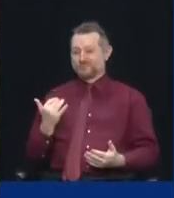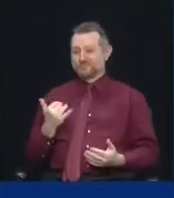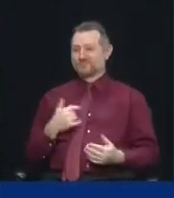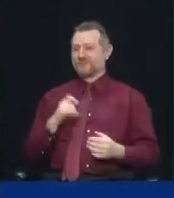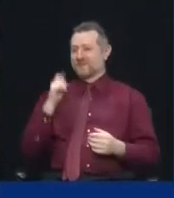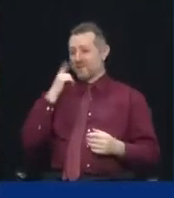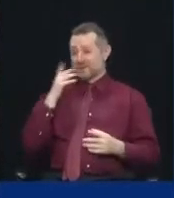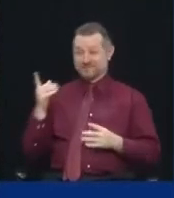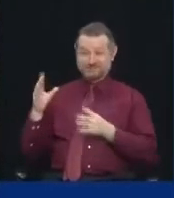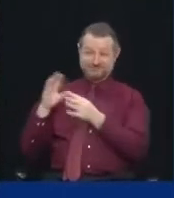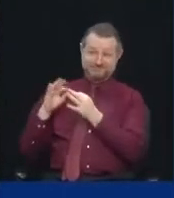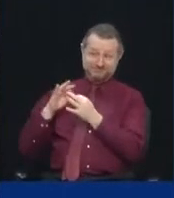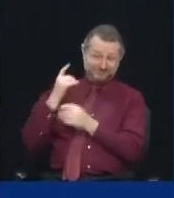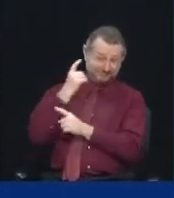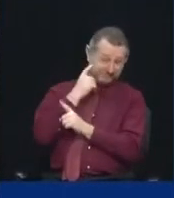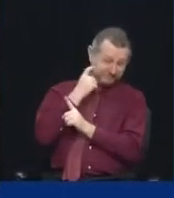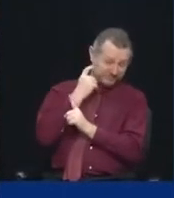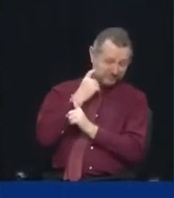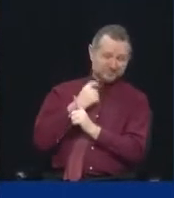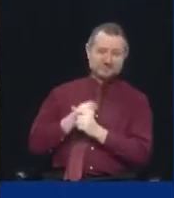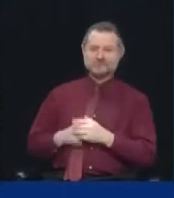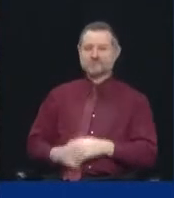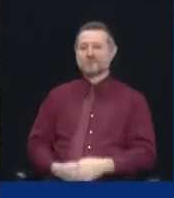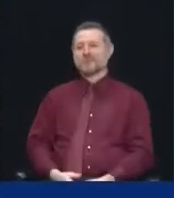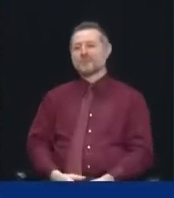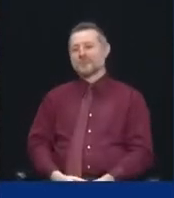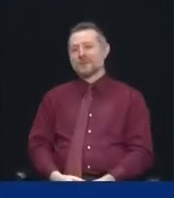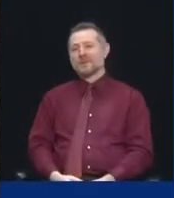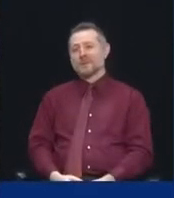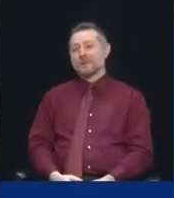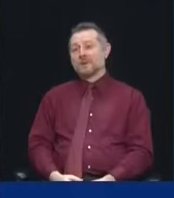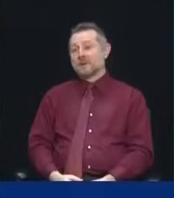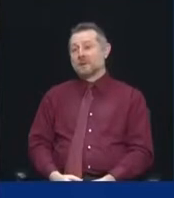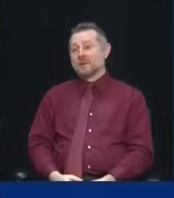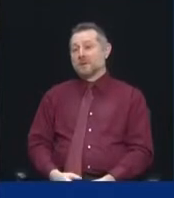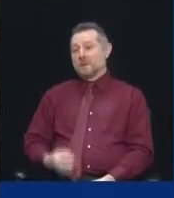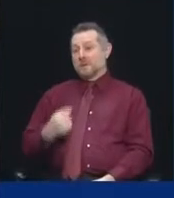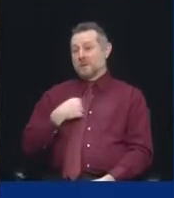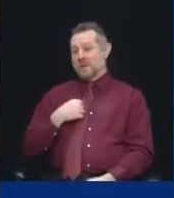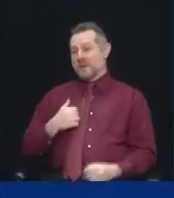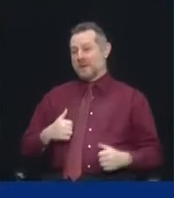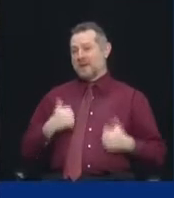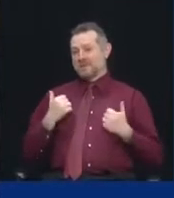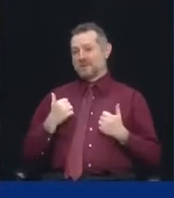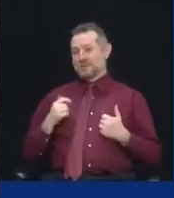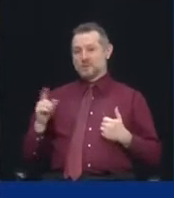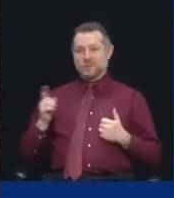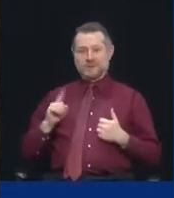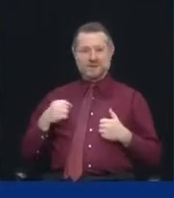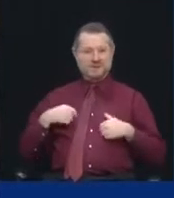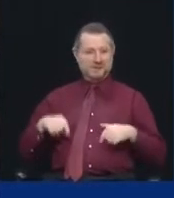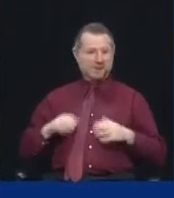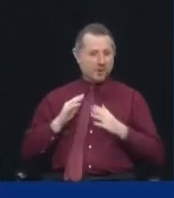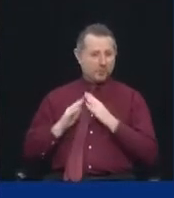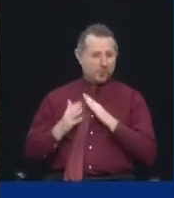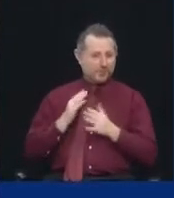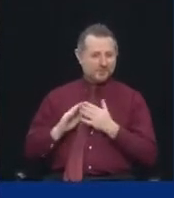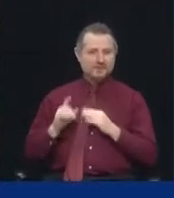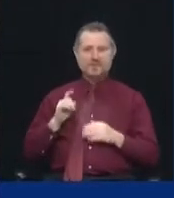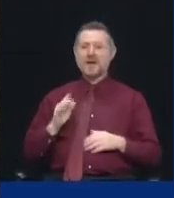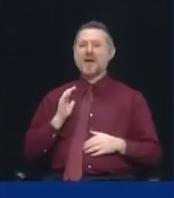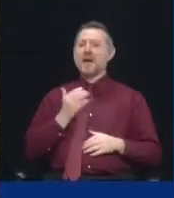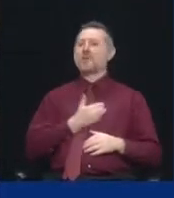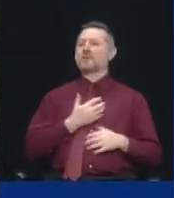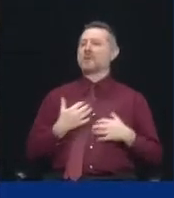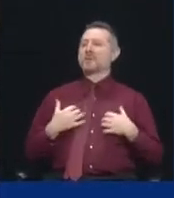said. At the center of all of us is making sure we have our health, because